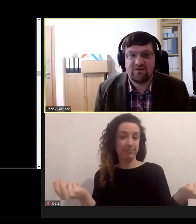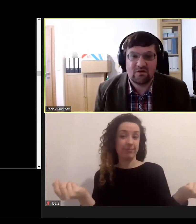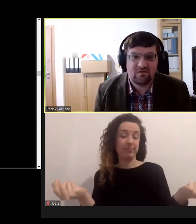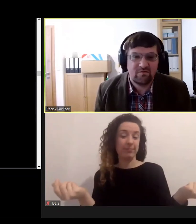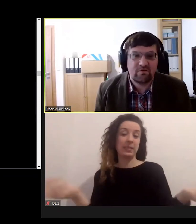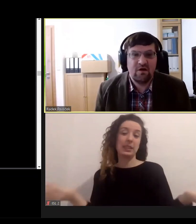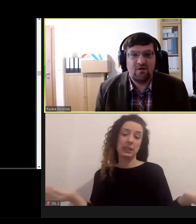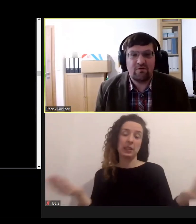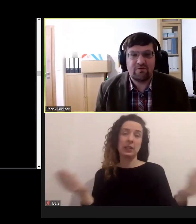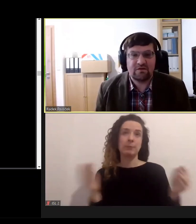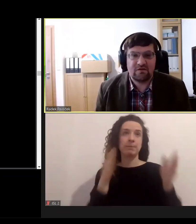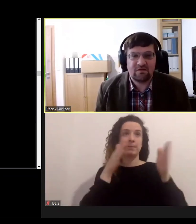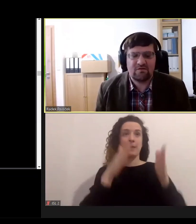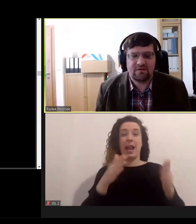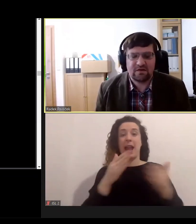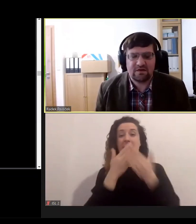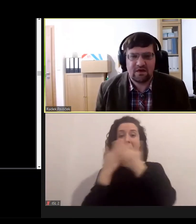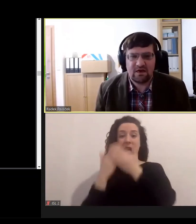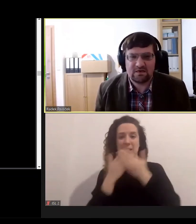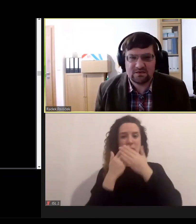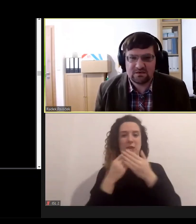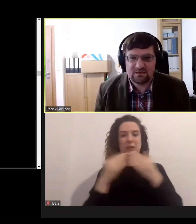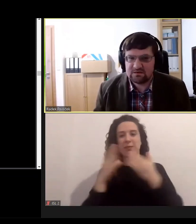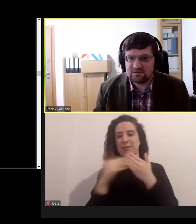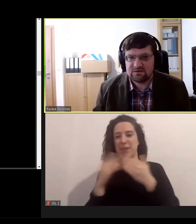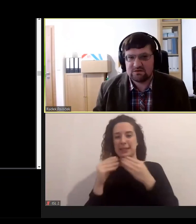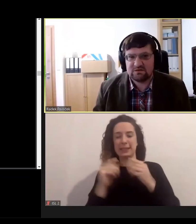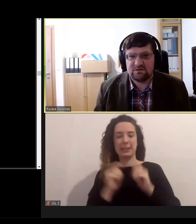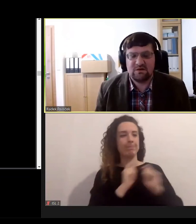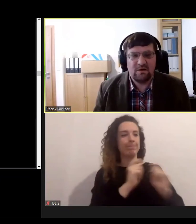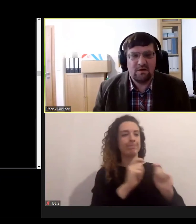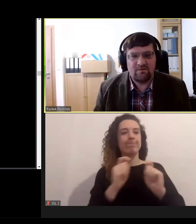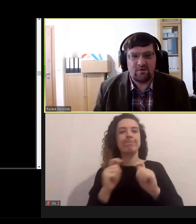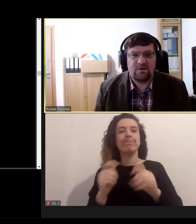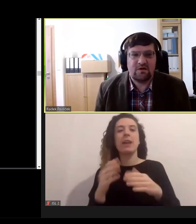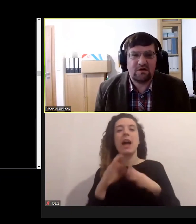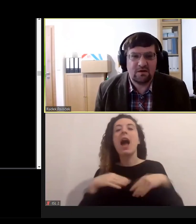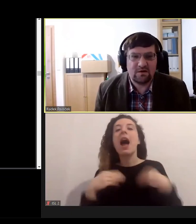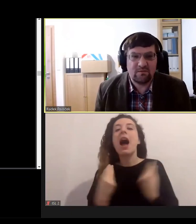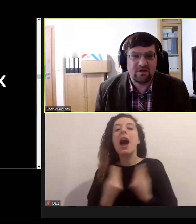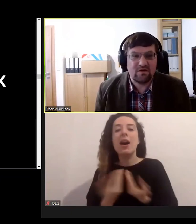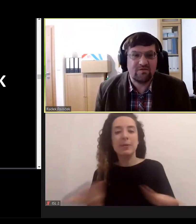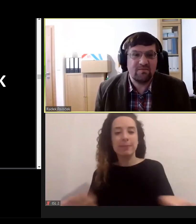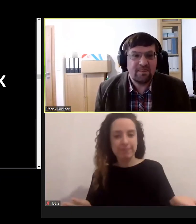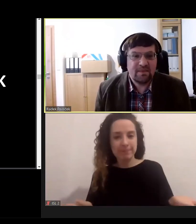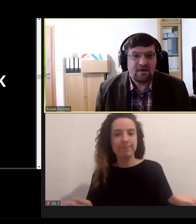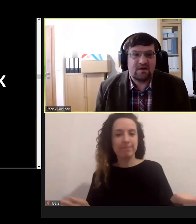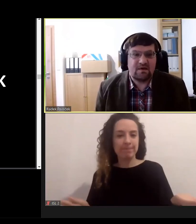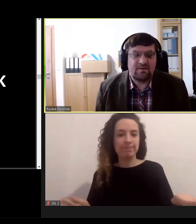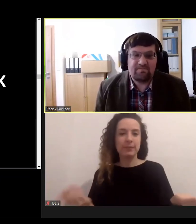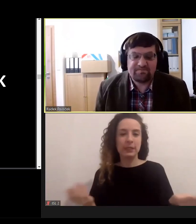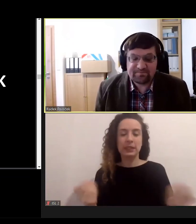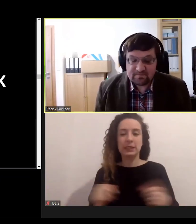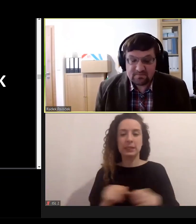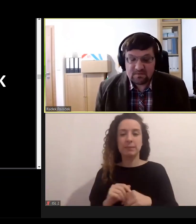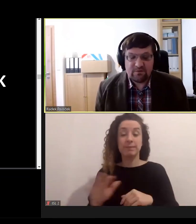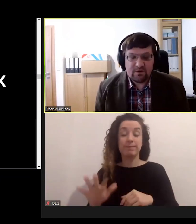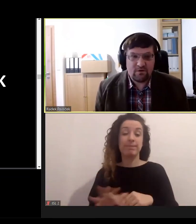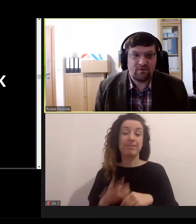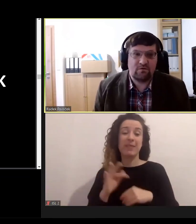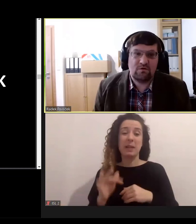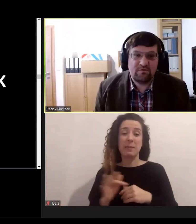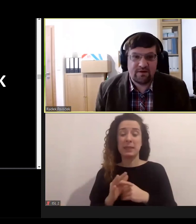about 300 users. In December 2020, there were 33,000